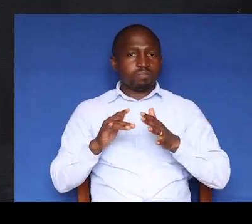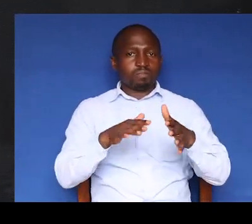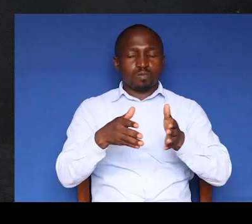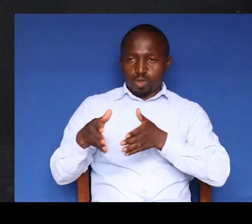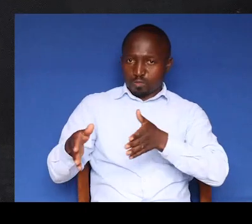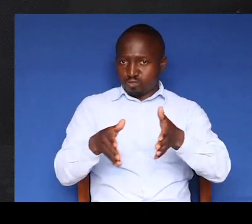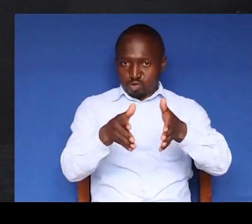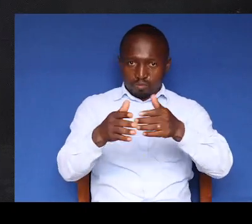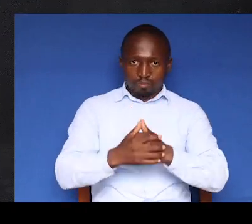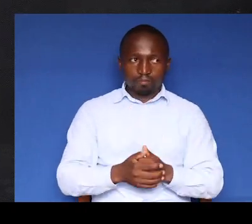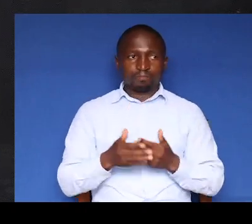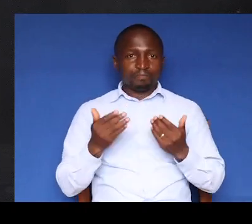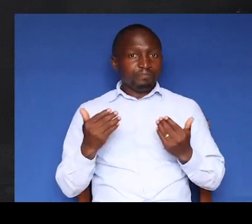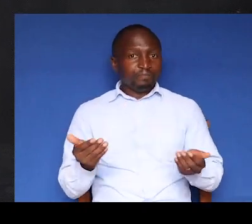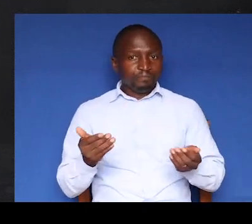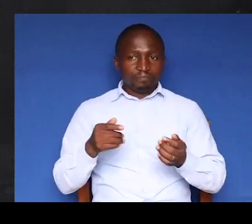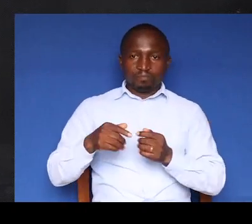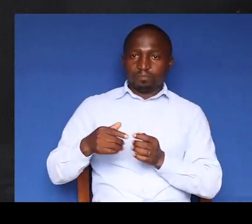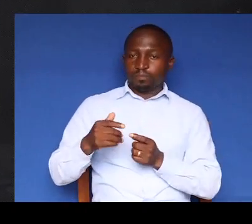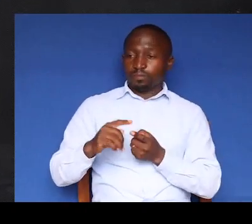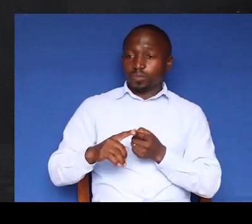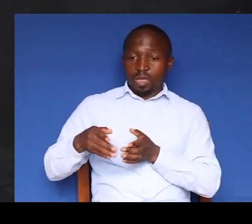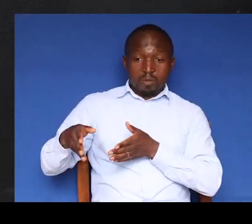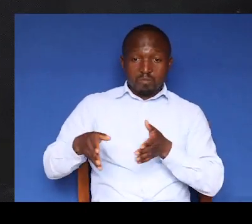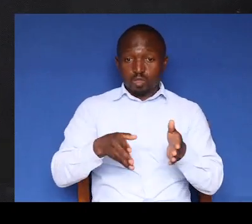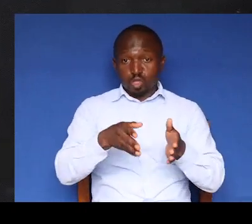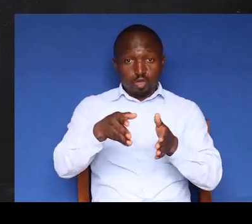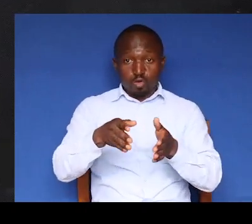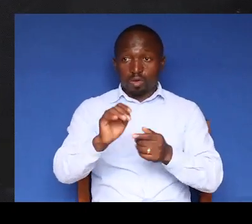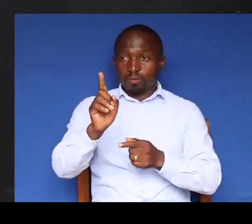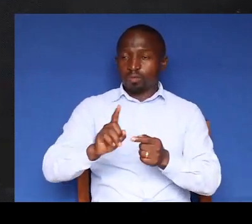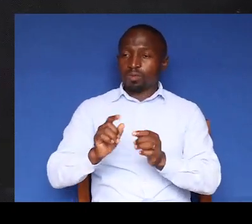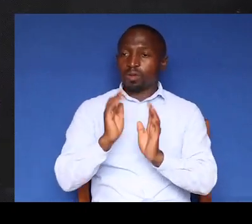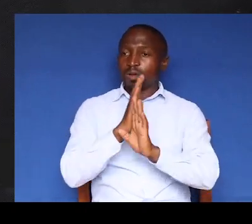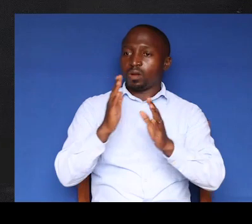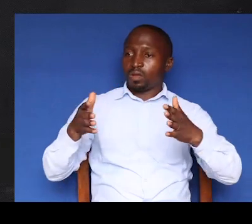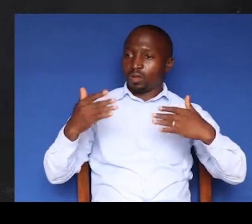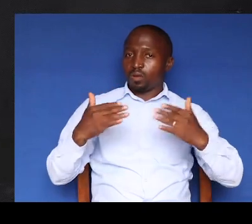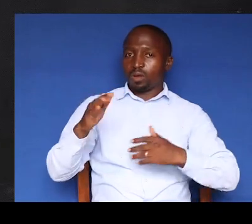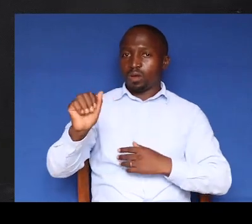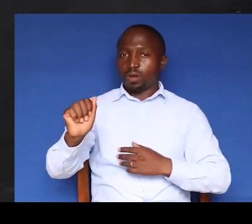Thus, rivers in areas which experience alpine climate